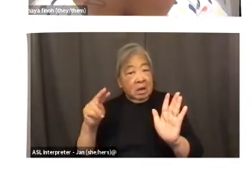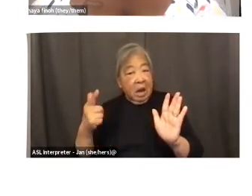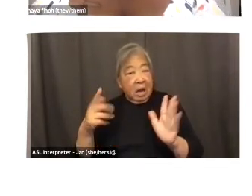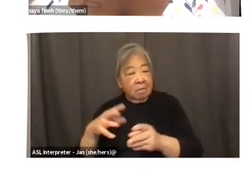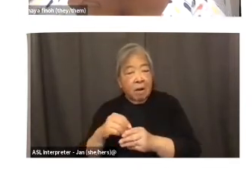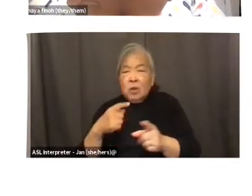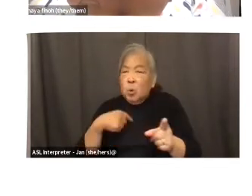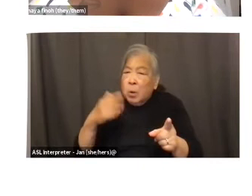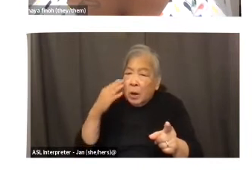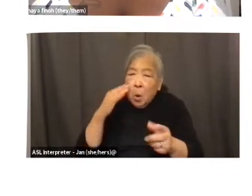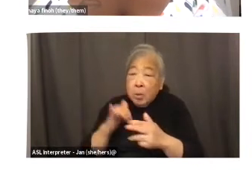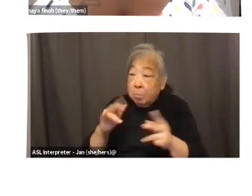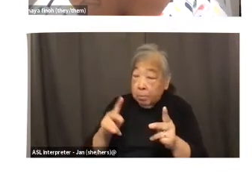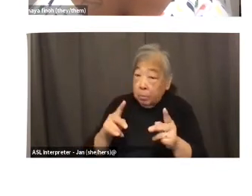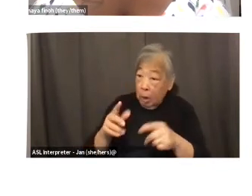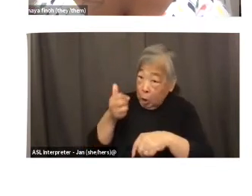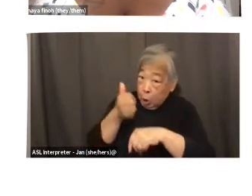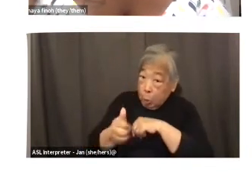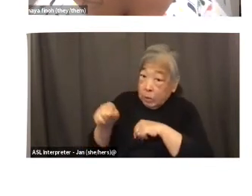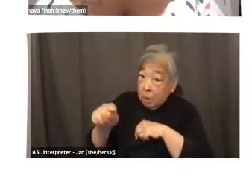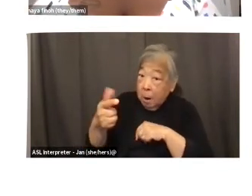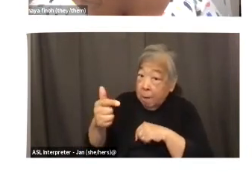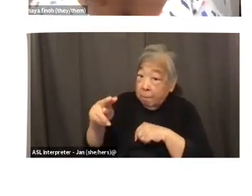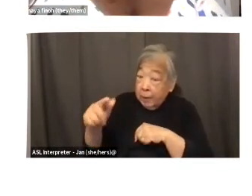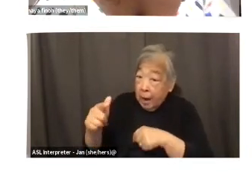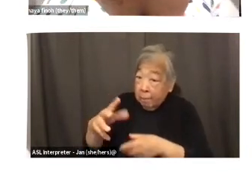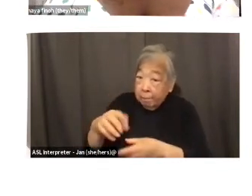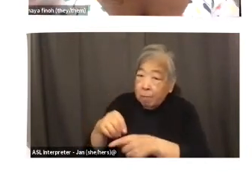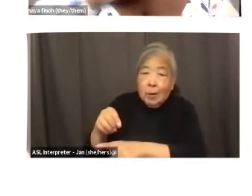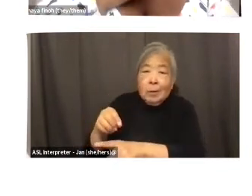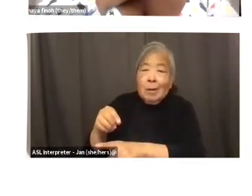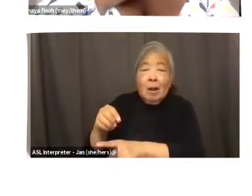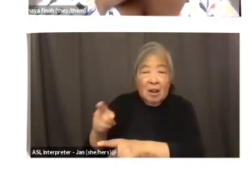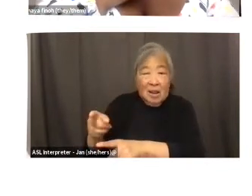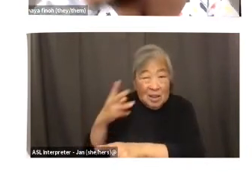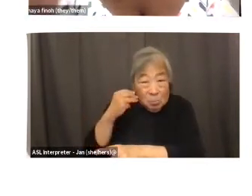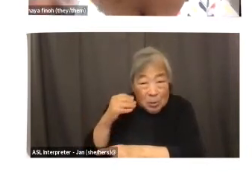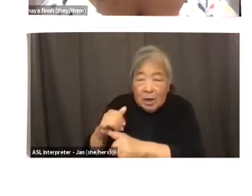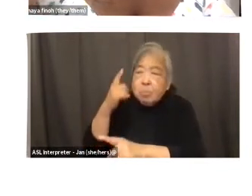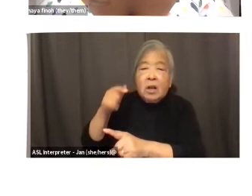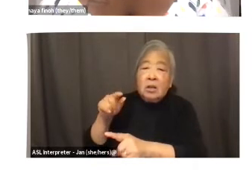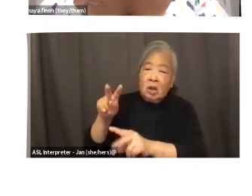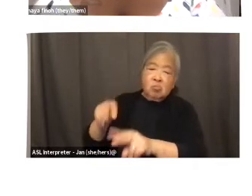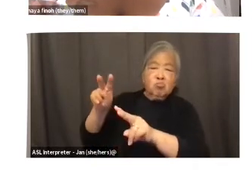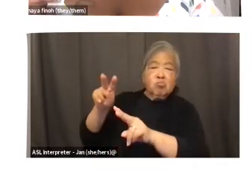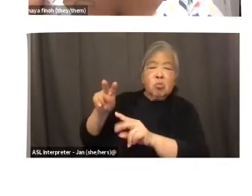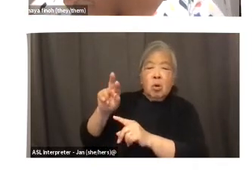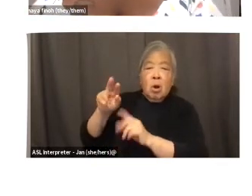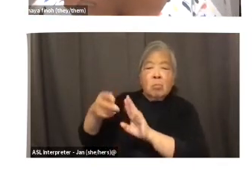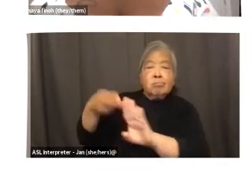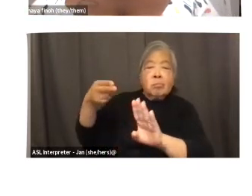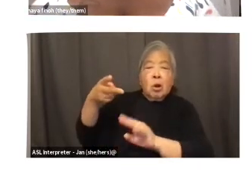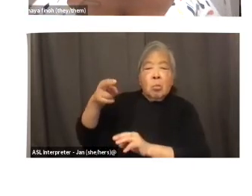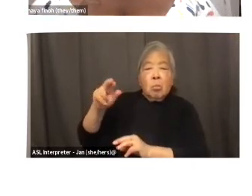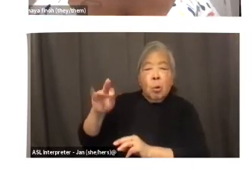are accused of gang involvement experience that because of racial profiling. This act will absolutely